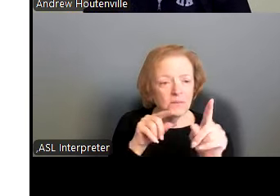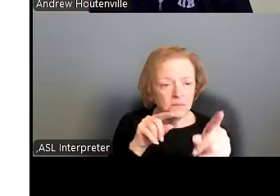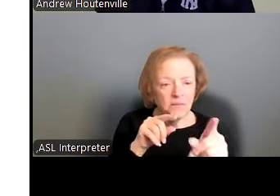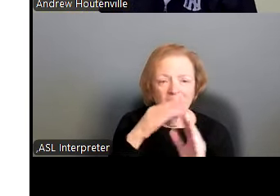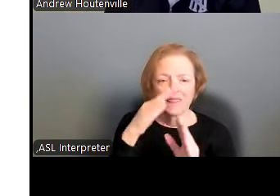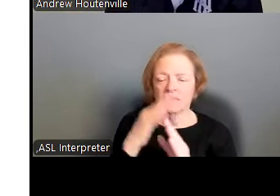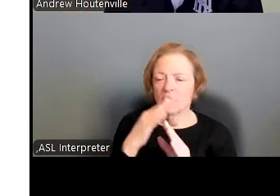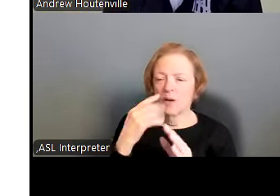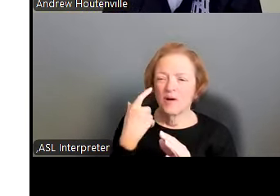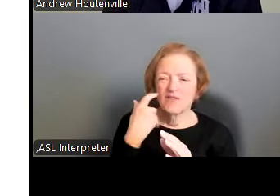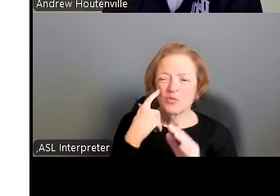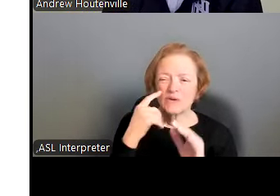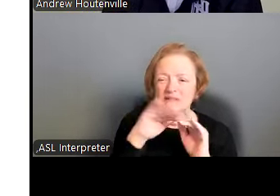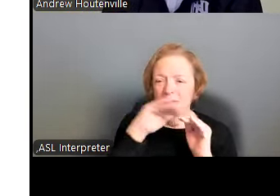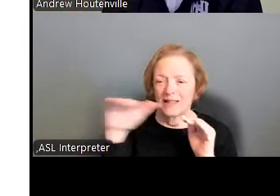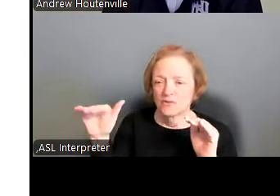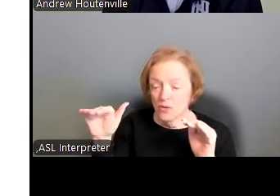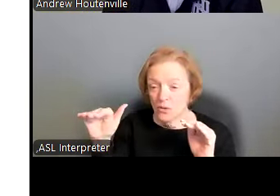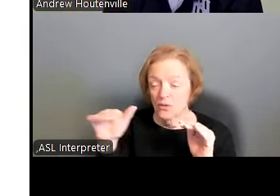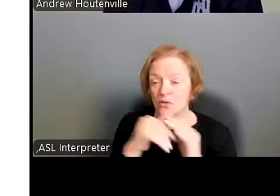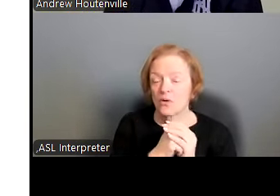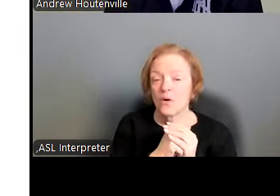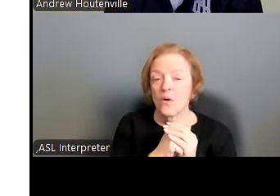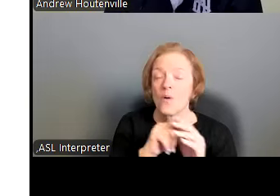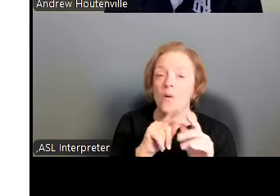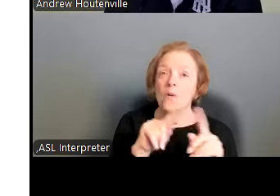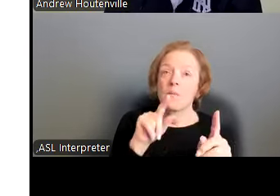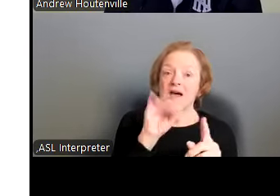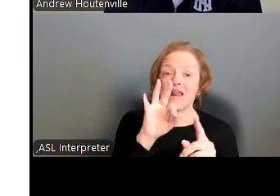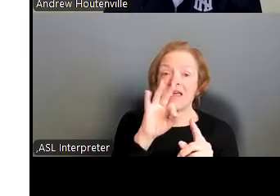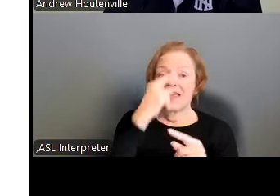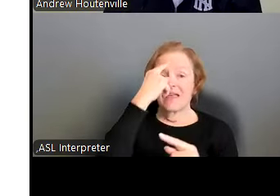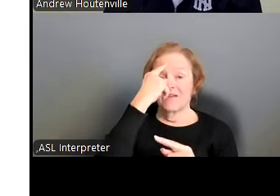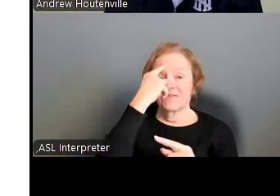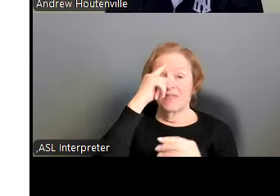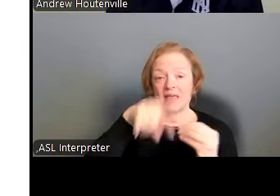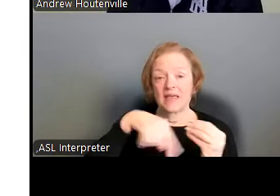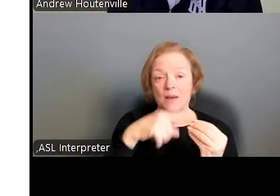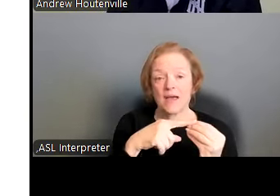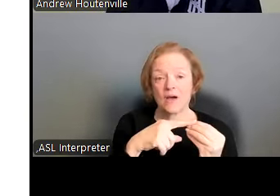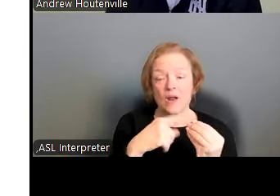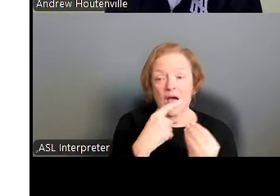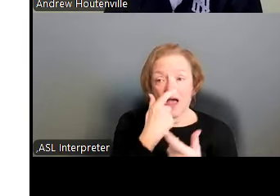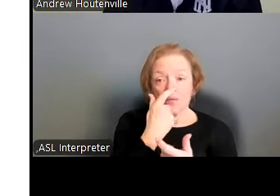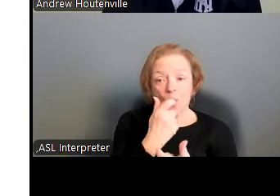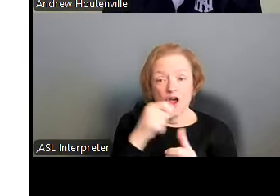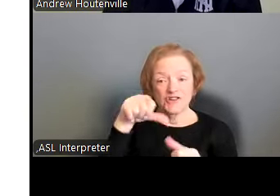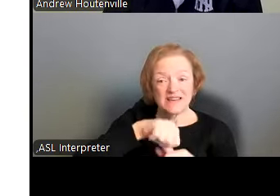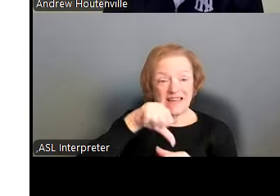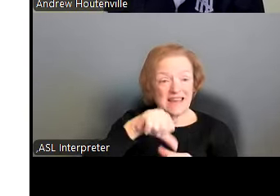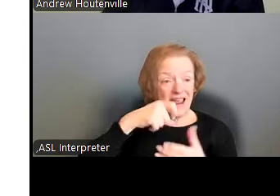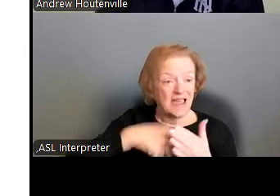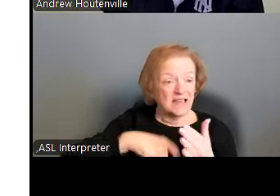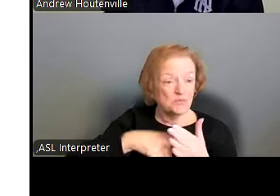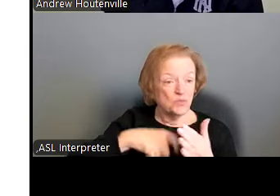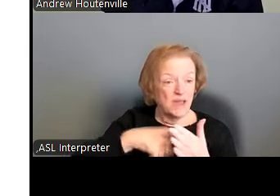new plateau. But if we think about, I've watched gas prices at least 5